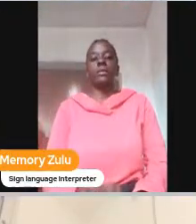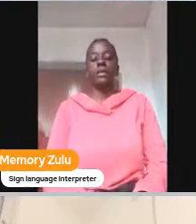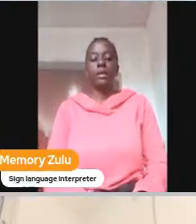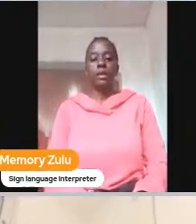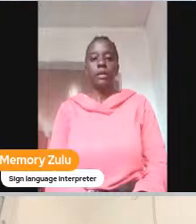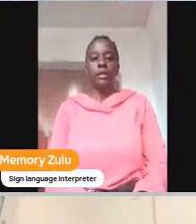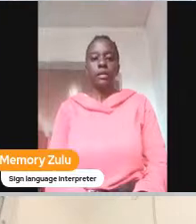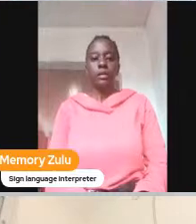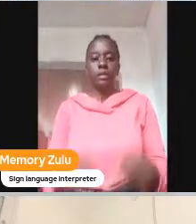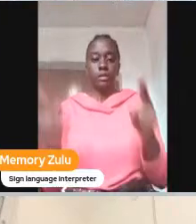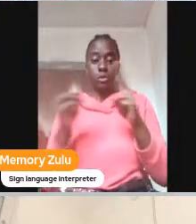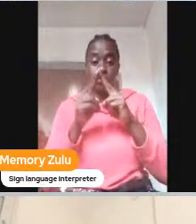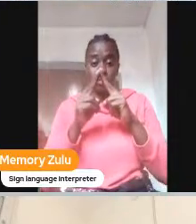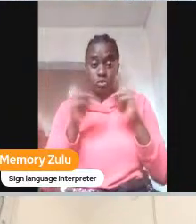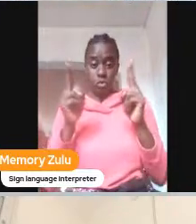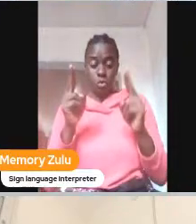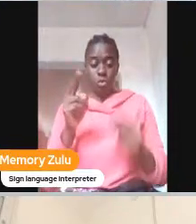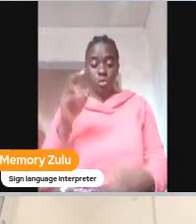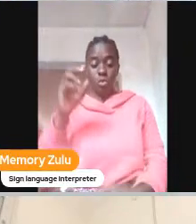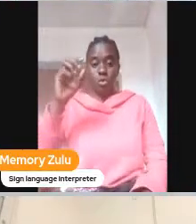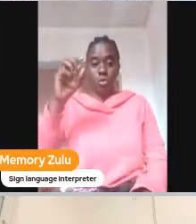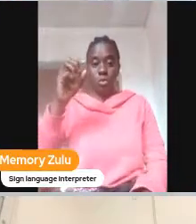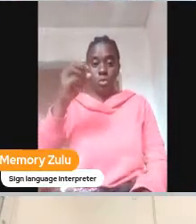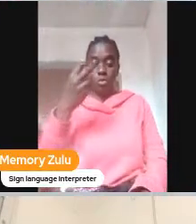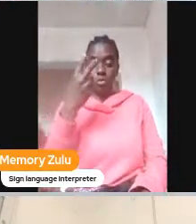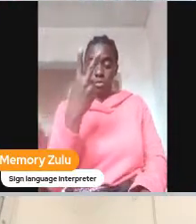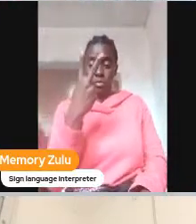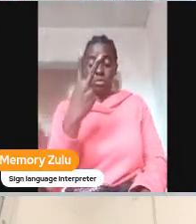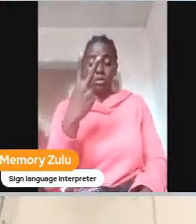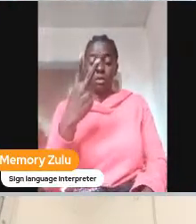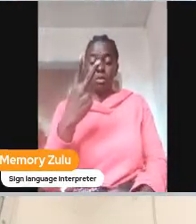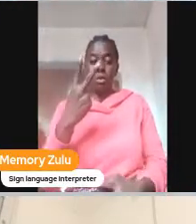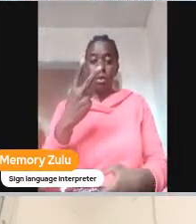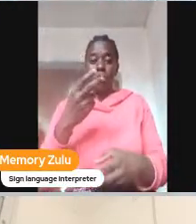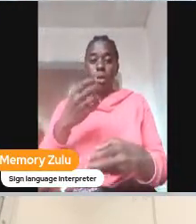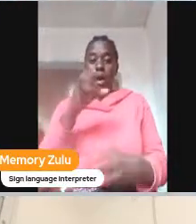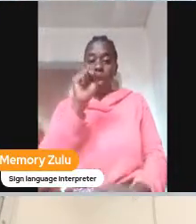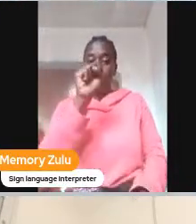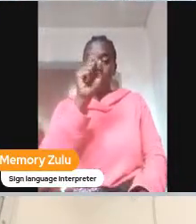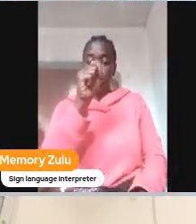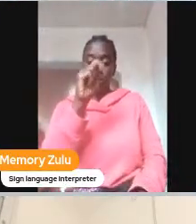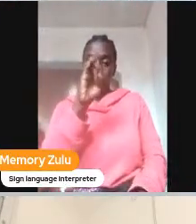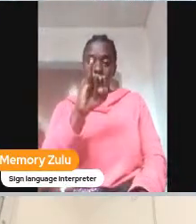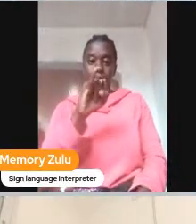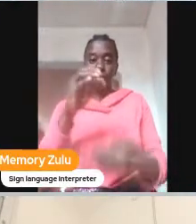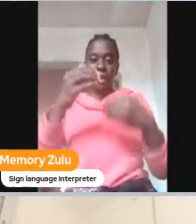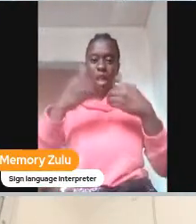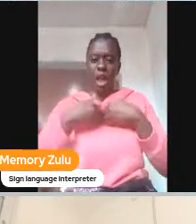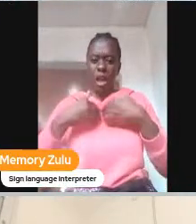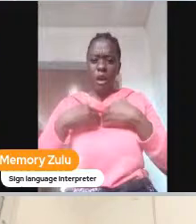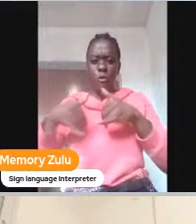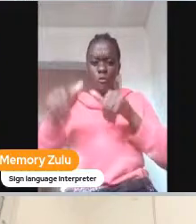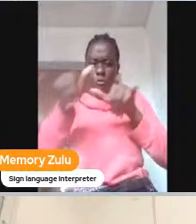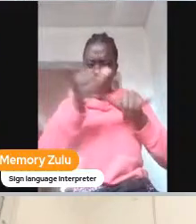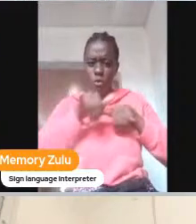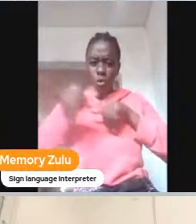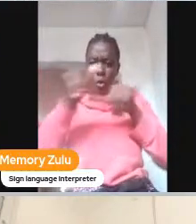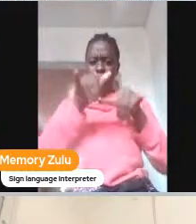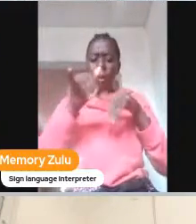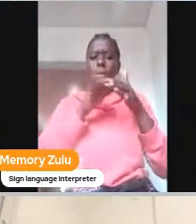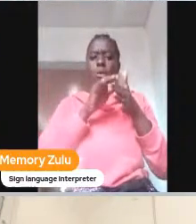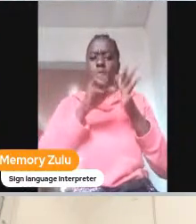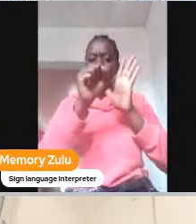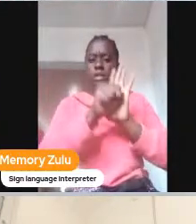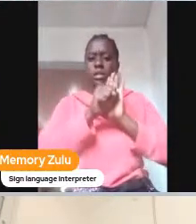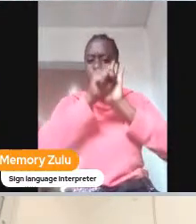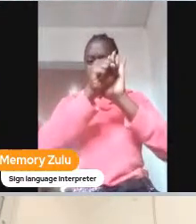gonorrhea, syphilis, they've got the common symptoms and signs that we know. One will have the burning